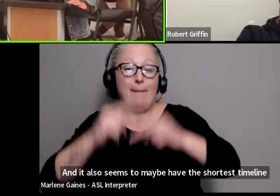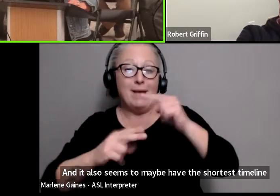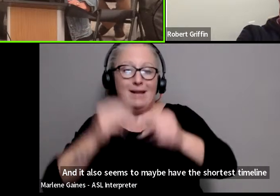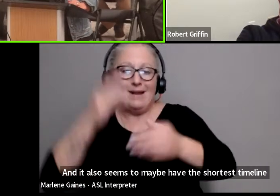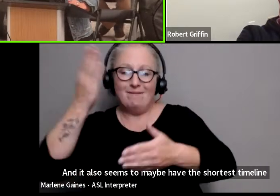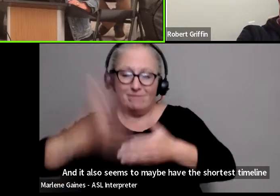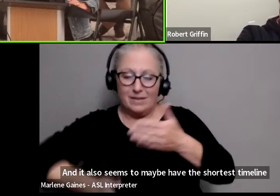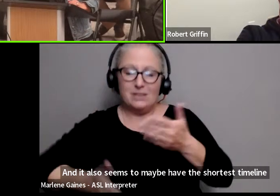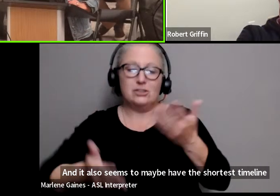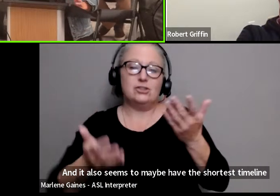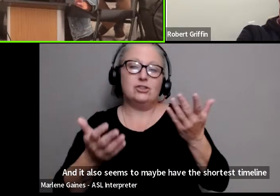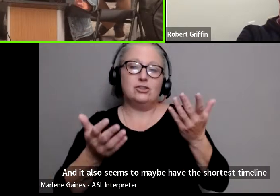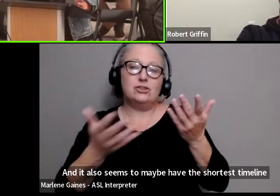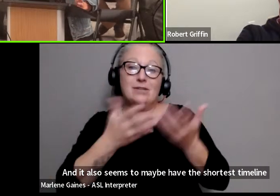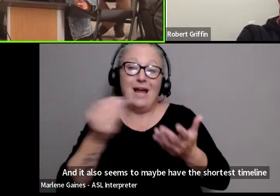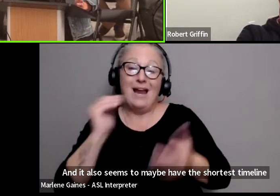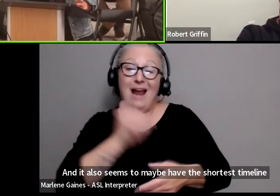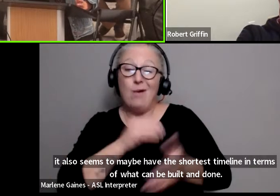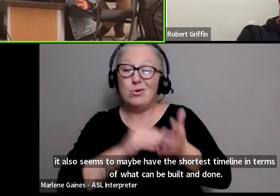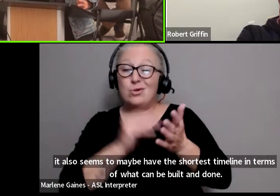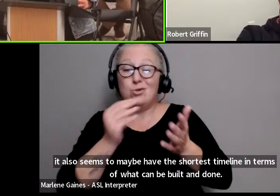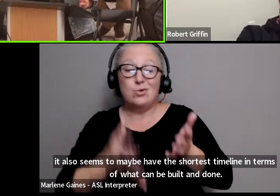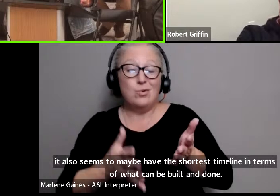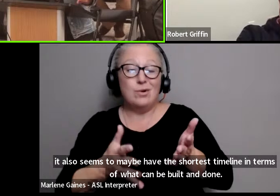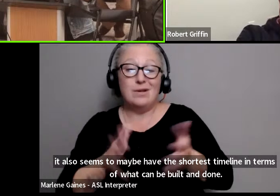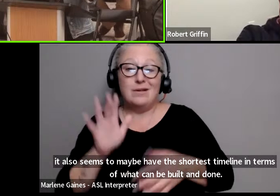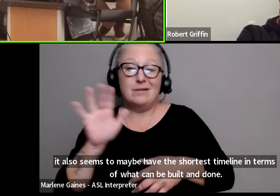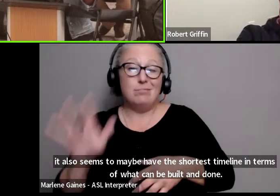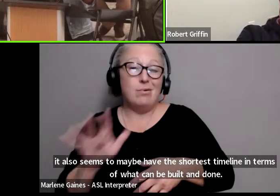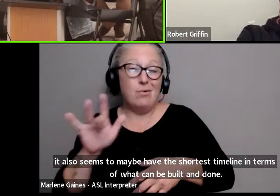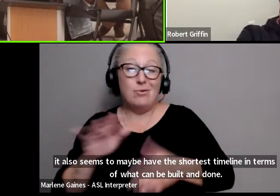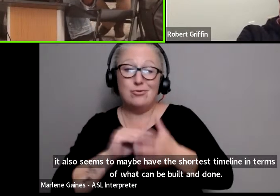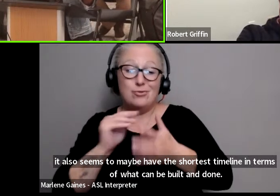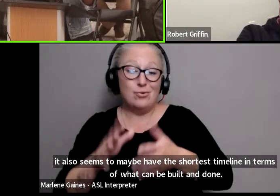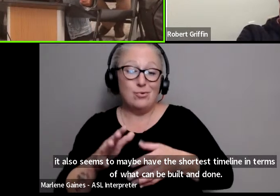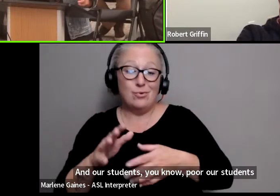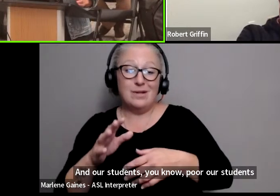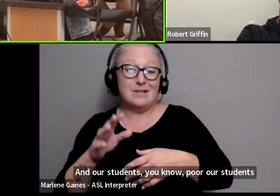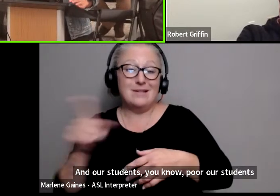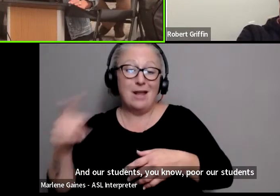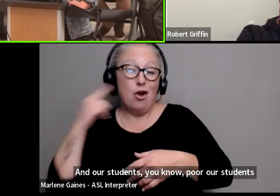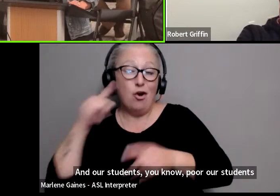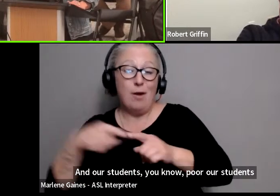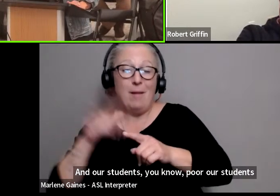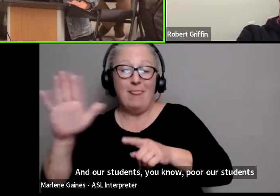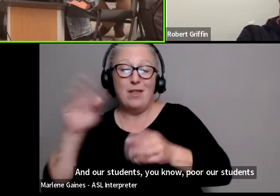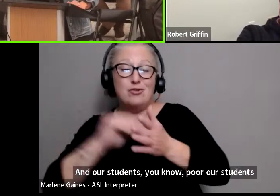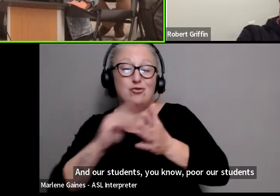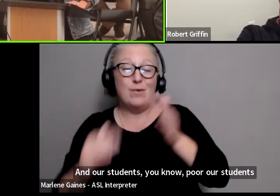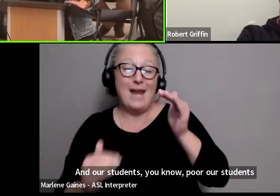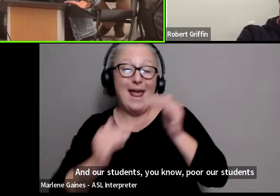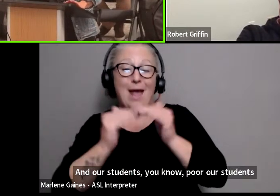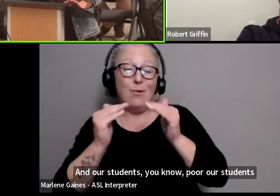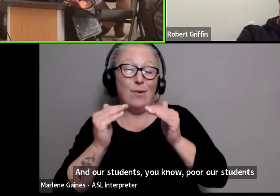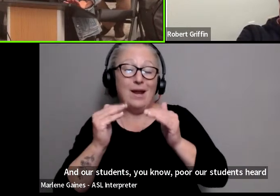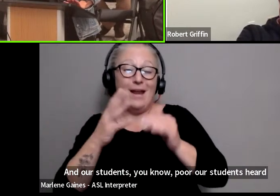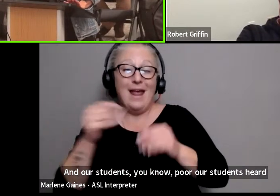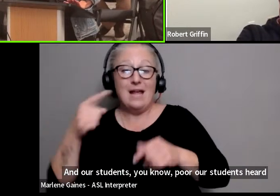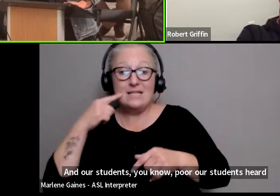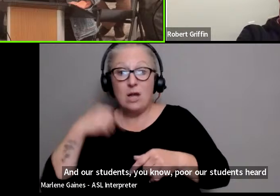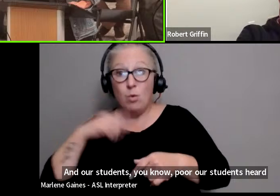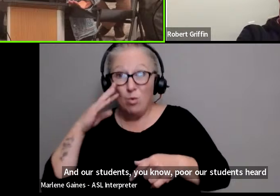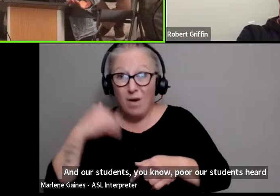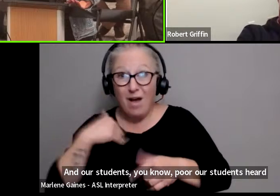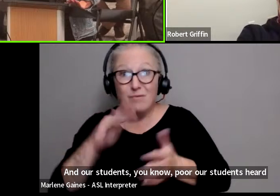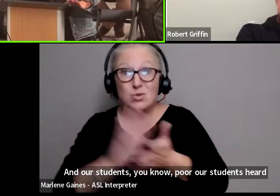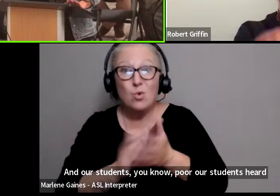done. And our students, our students heard about this at their student equity thing. And today was like, we're going to have a school next year.